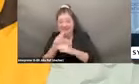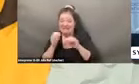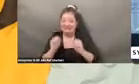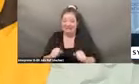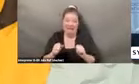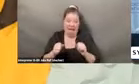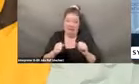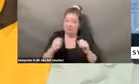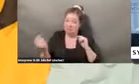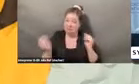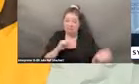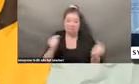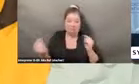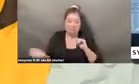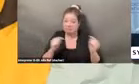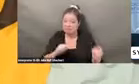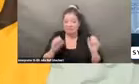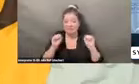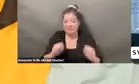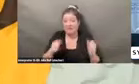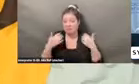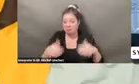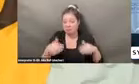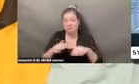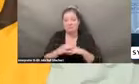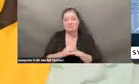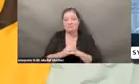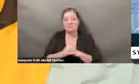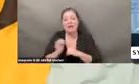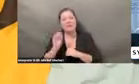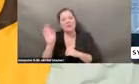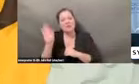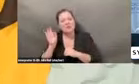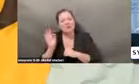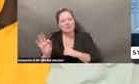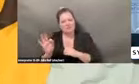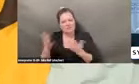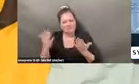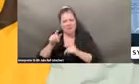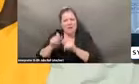is, did you find best practice how to support people with cognitive threads for